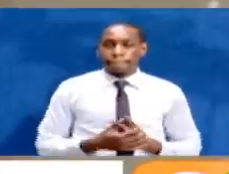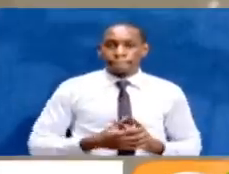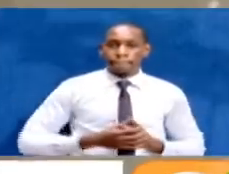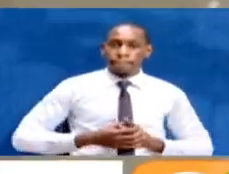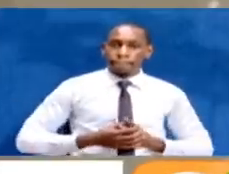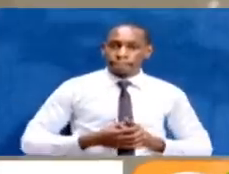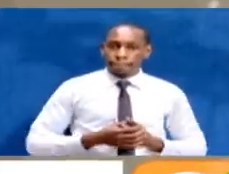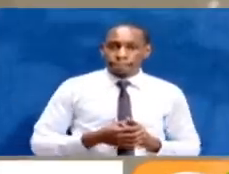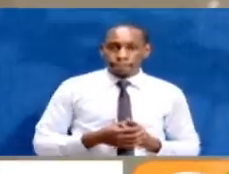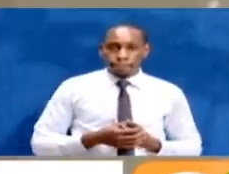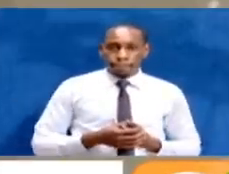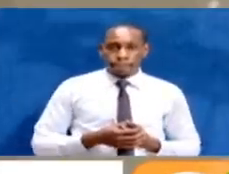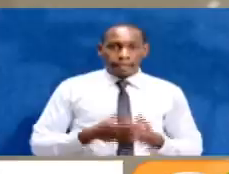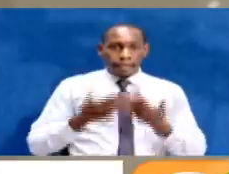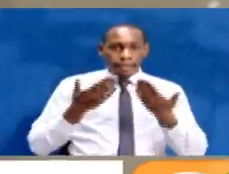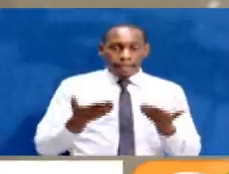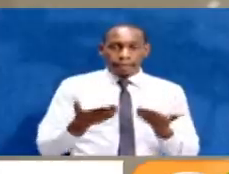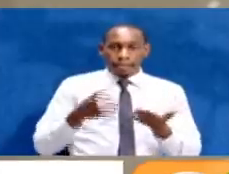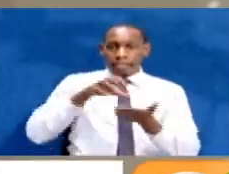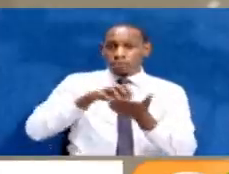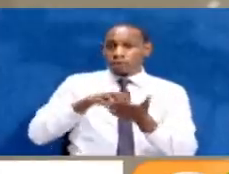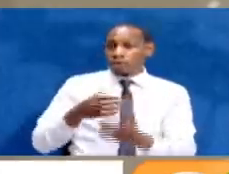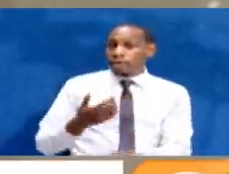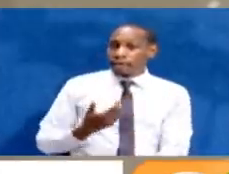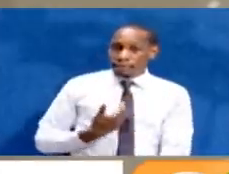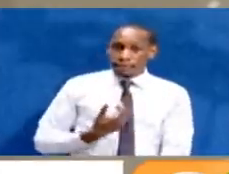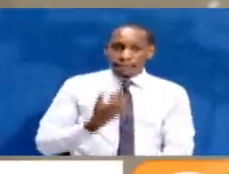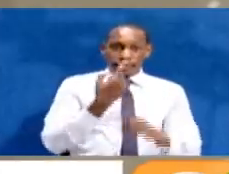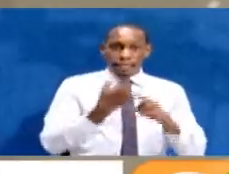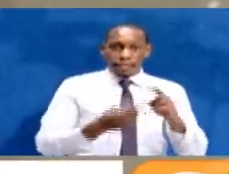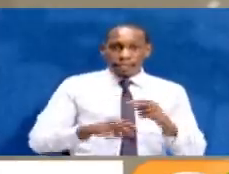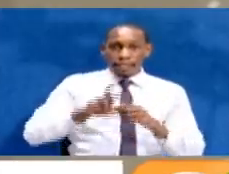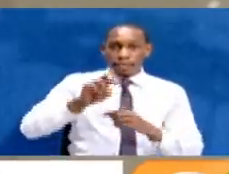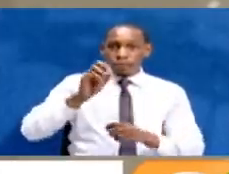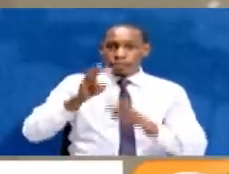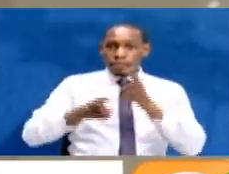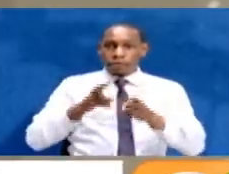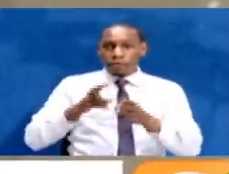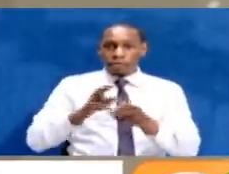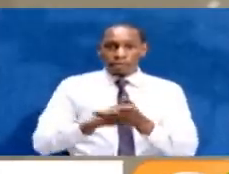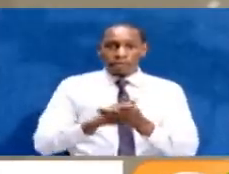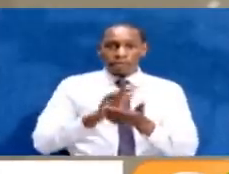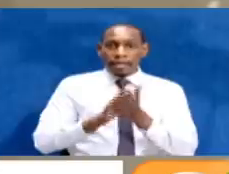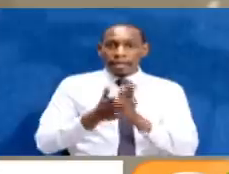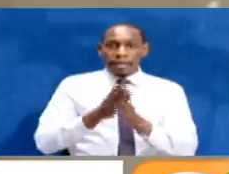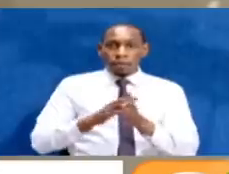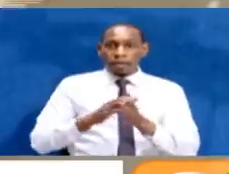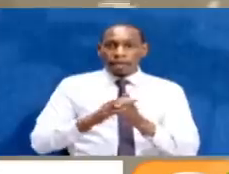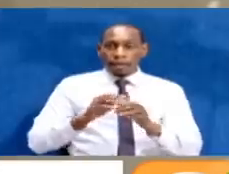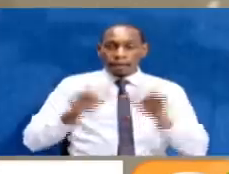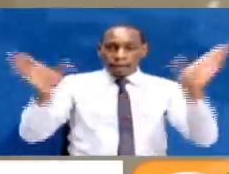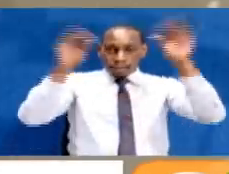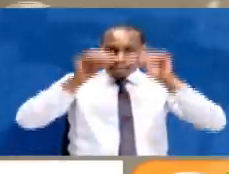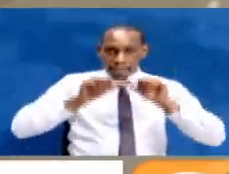And here we are presented with a scenario in 2022 where there will be no incumbent. So call it a clean page, so to